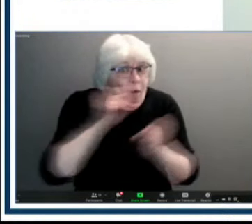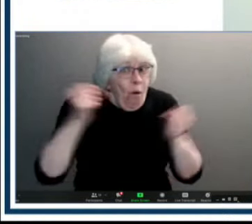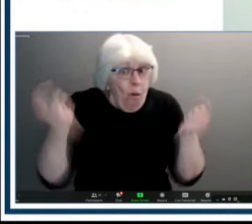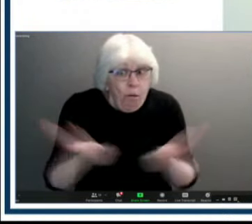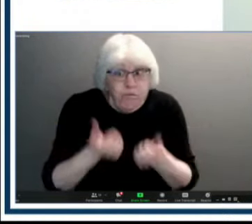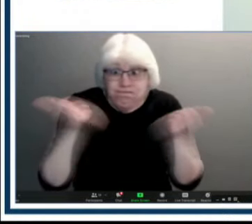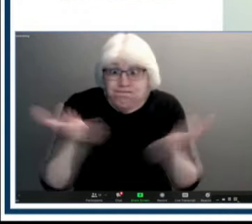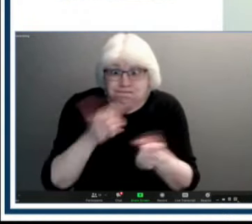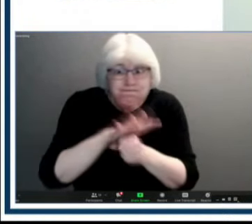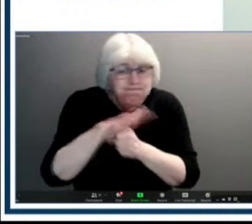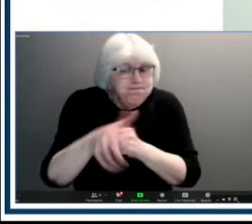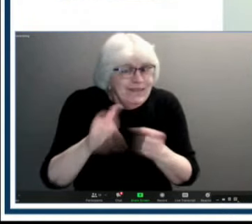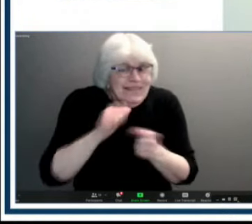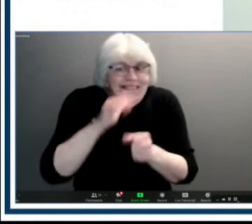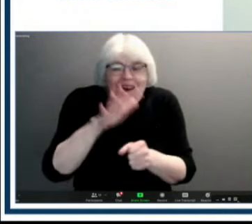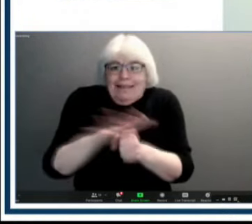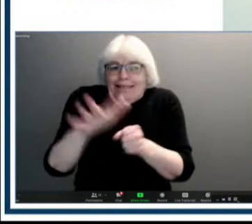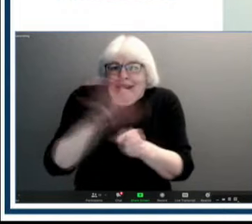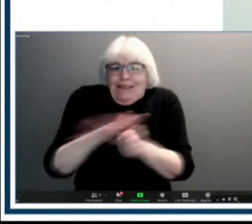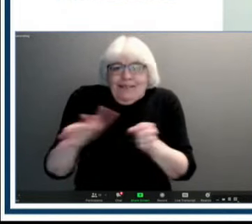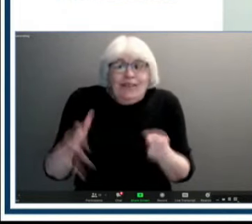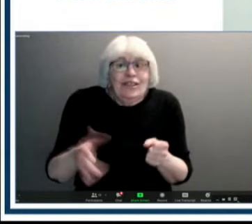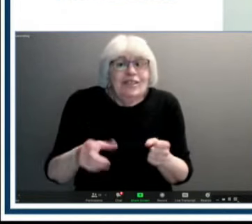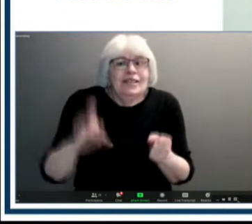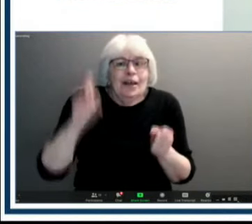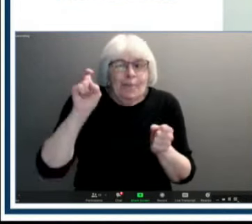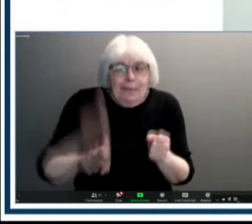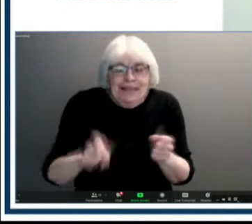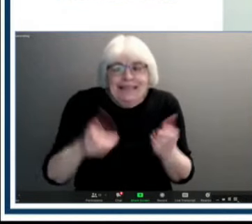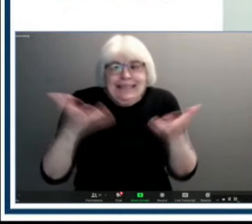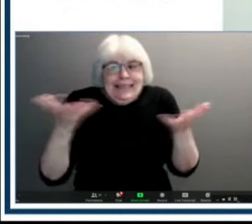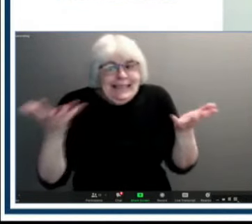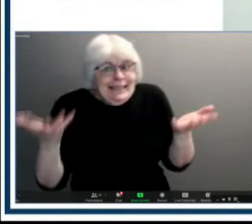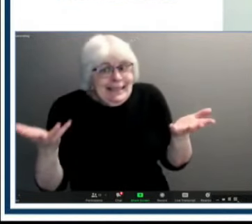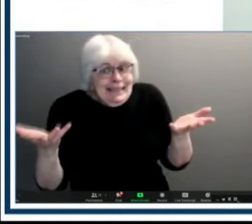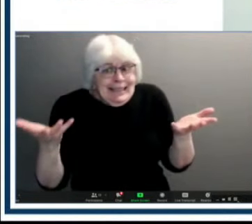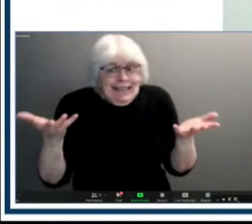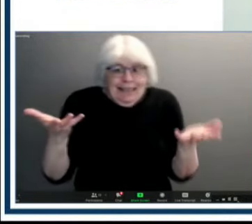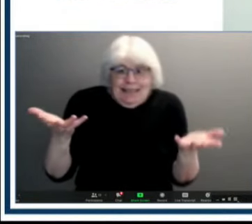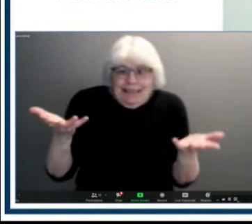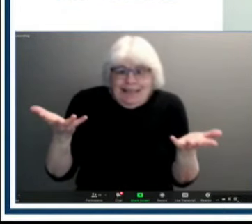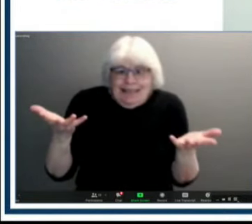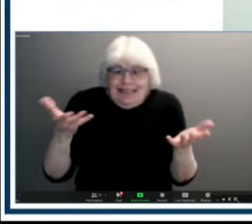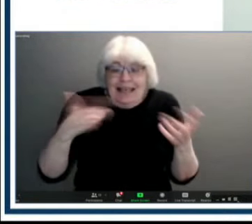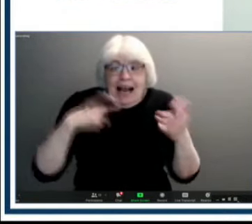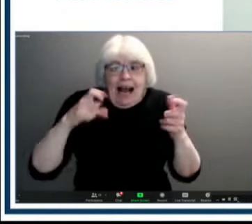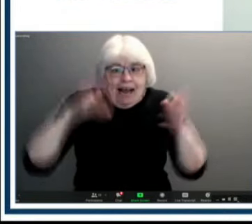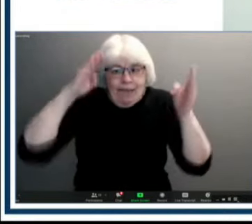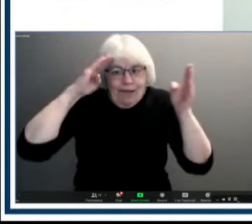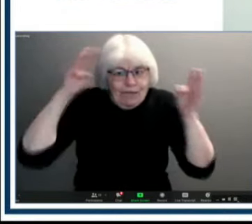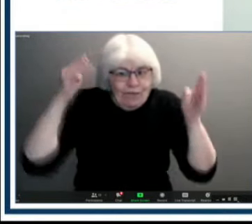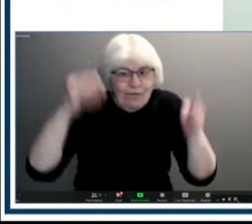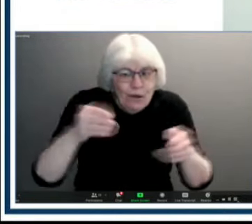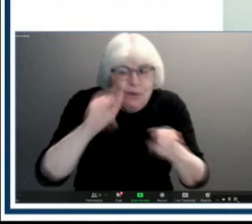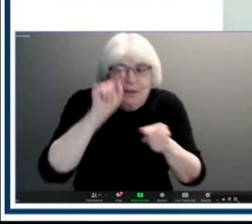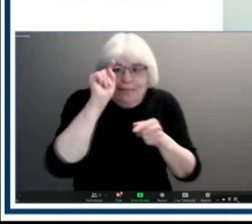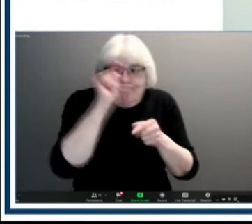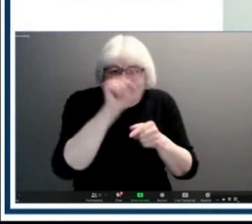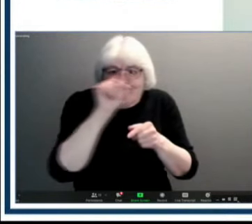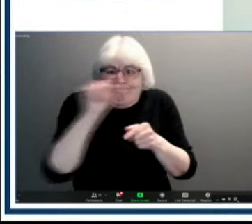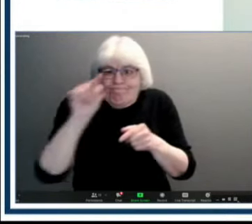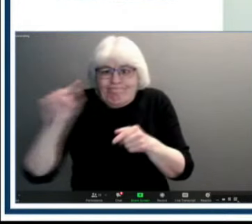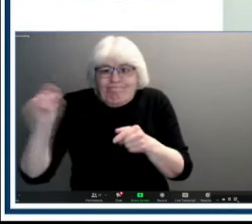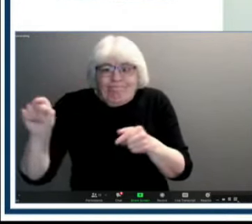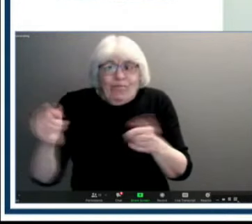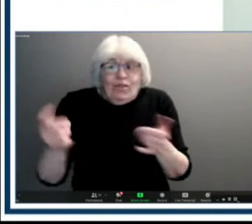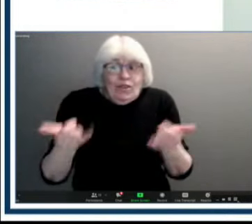But this time we need to be leading in very focused testing. So right now is the time to make sure